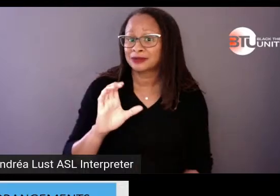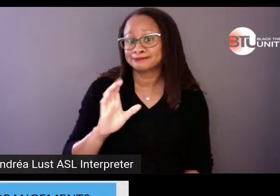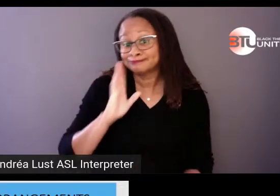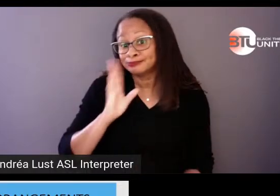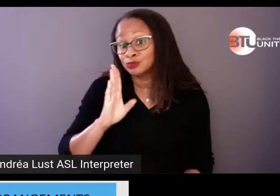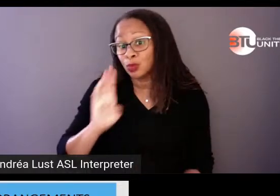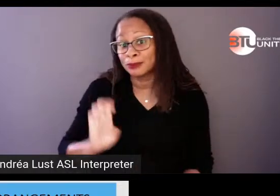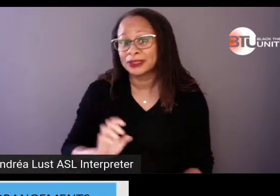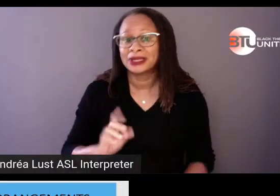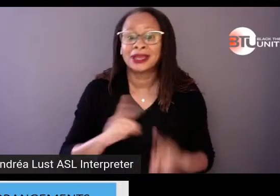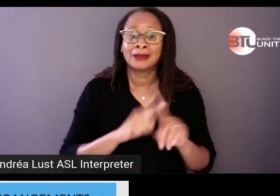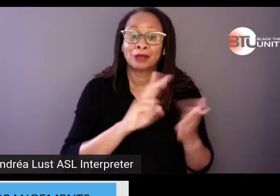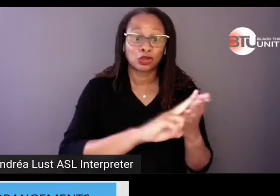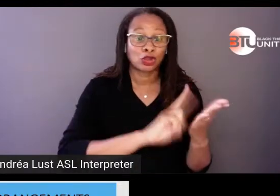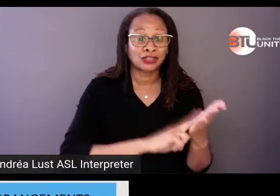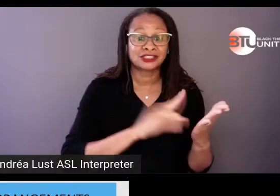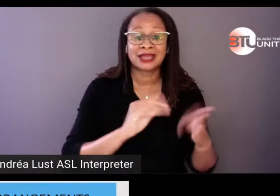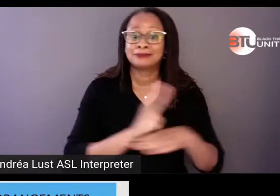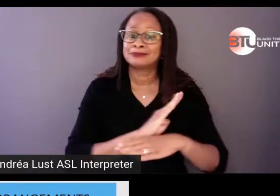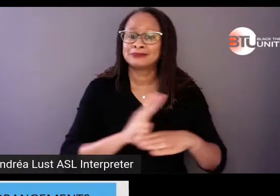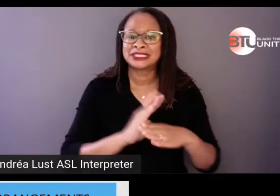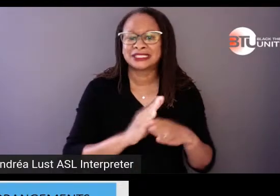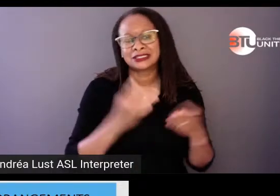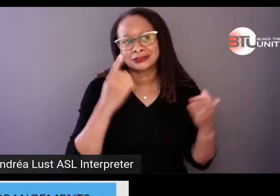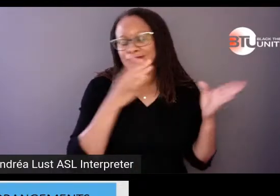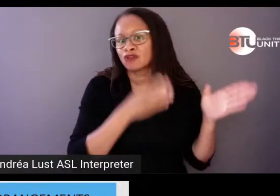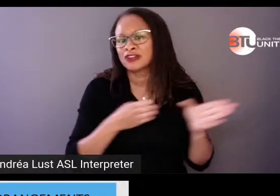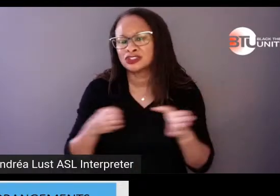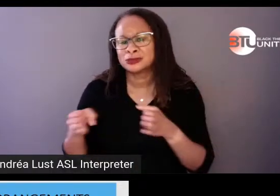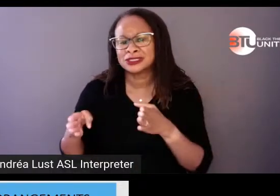But contracts and business arrangements.